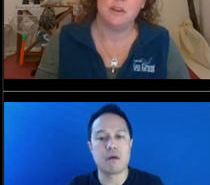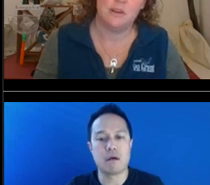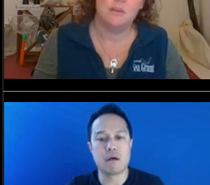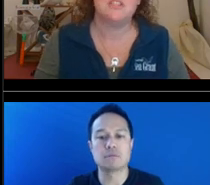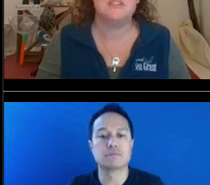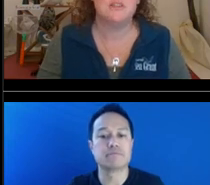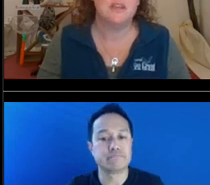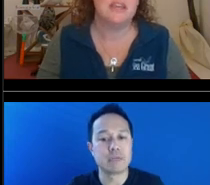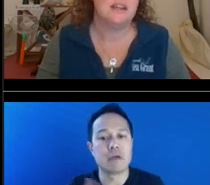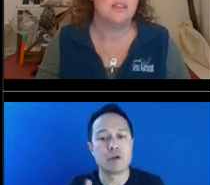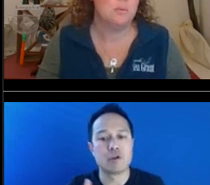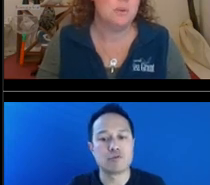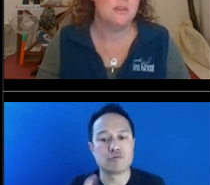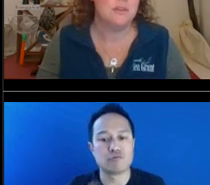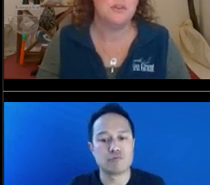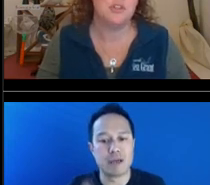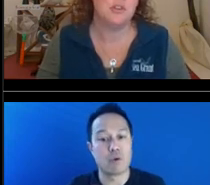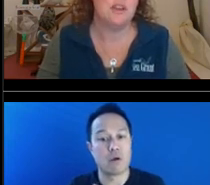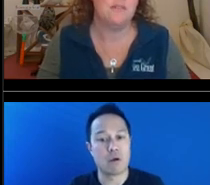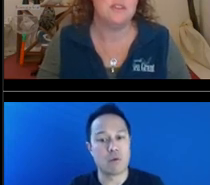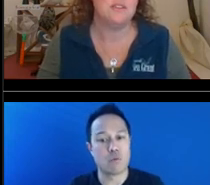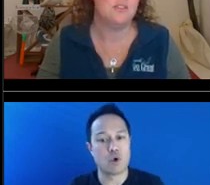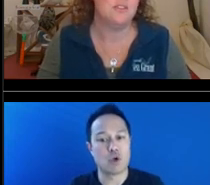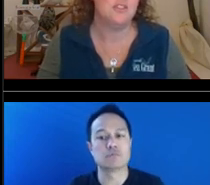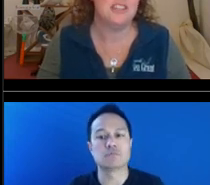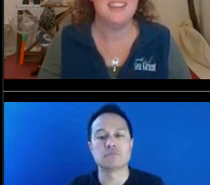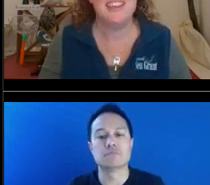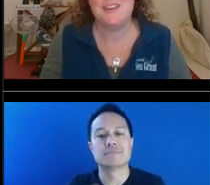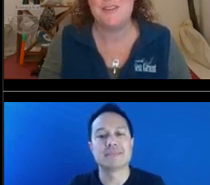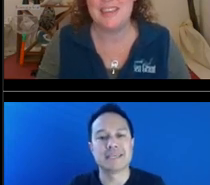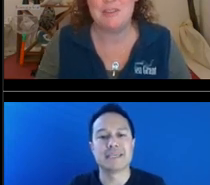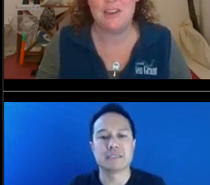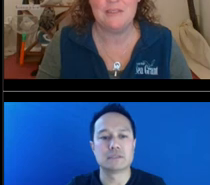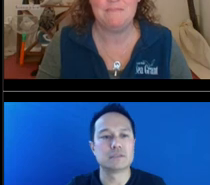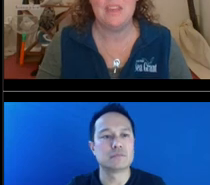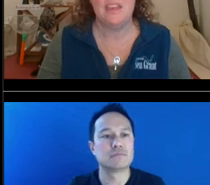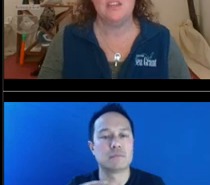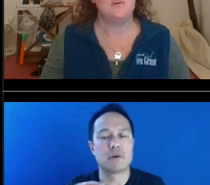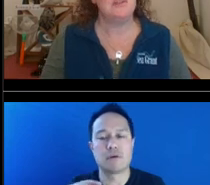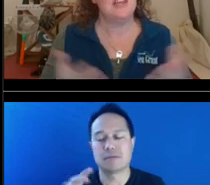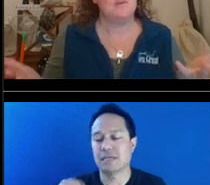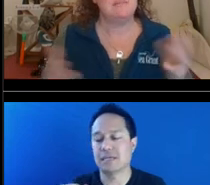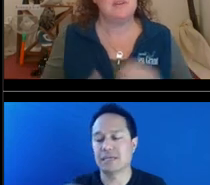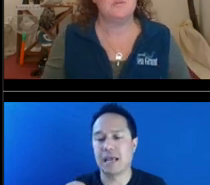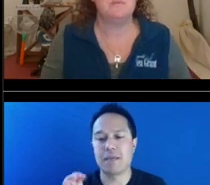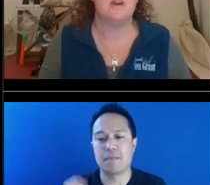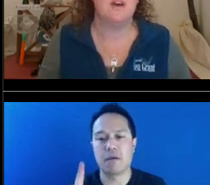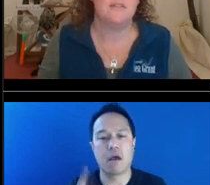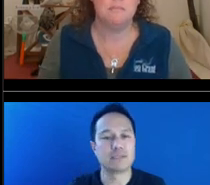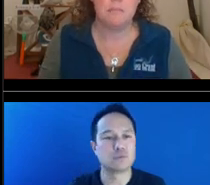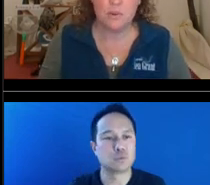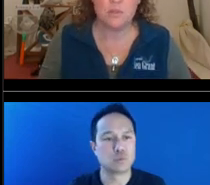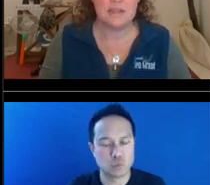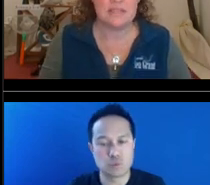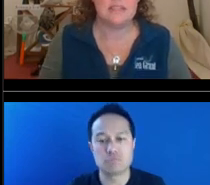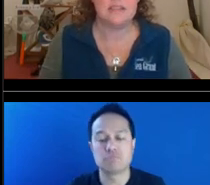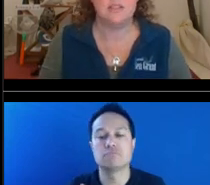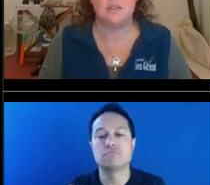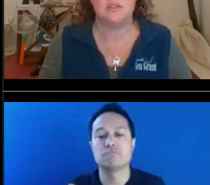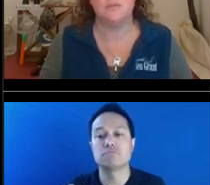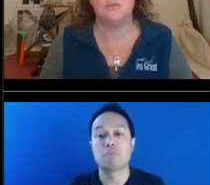where I work, which is located at the Woods Hole Oceanographic Institution here on Cape Cod. NOAA Live webinars will be offered